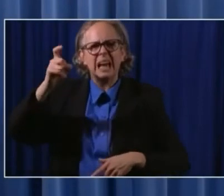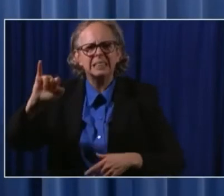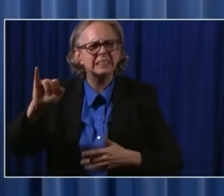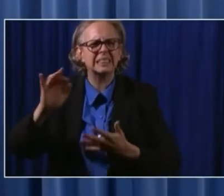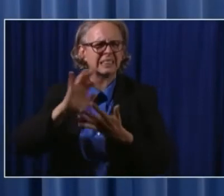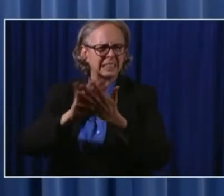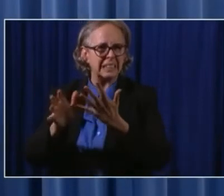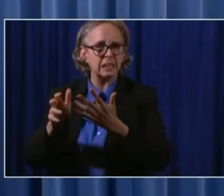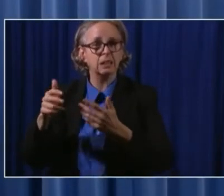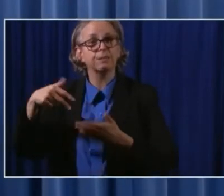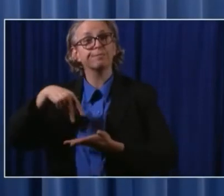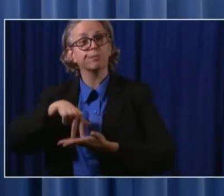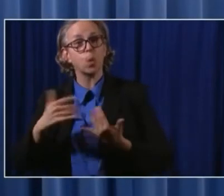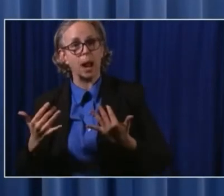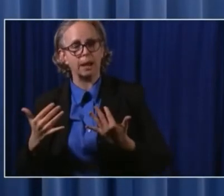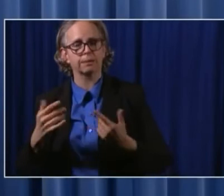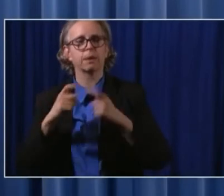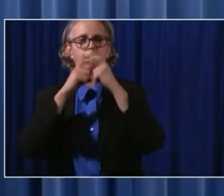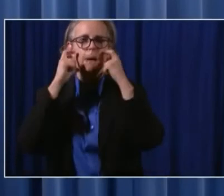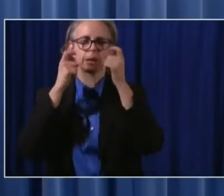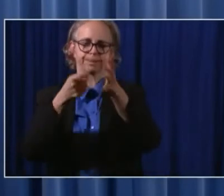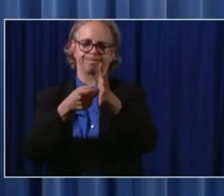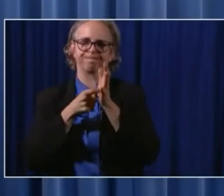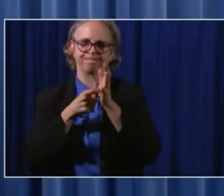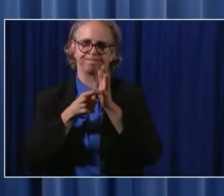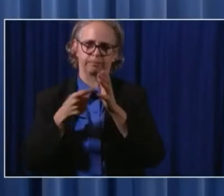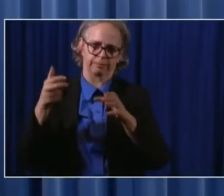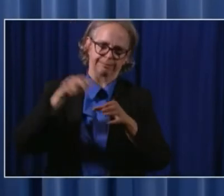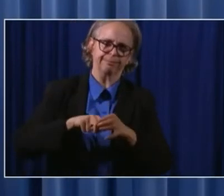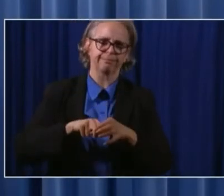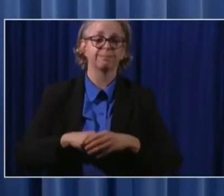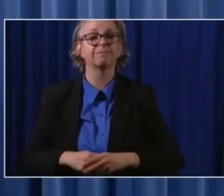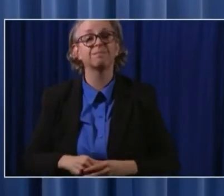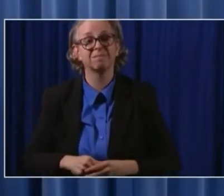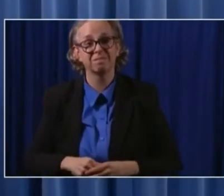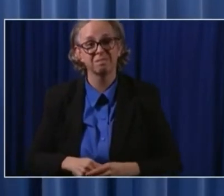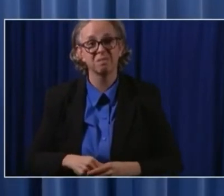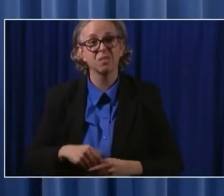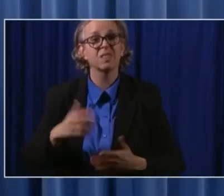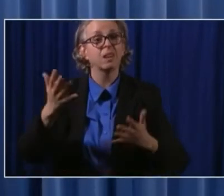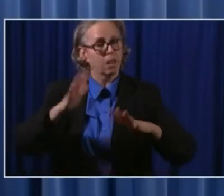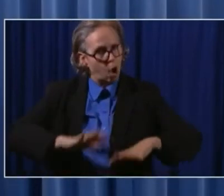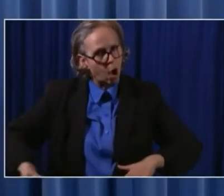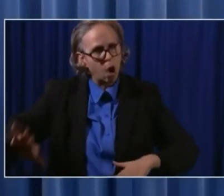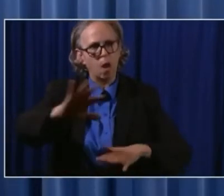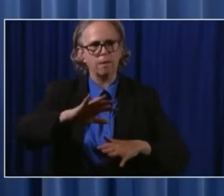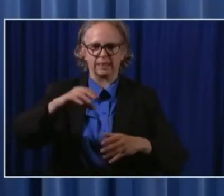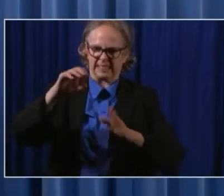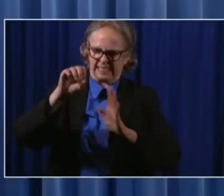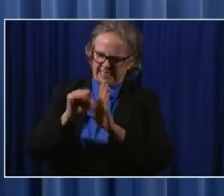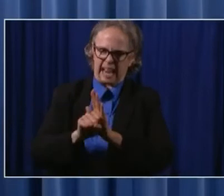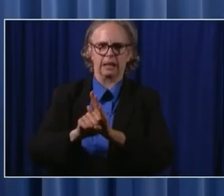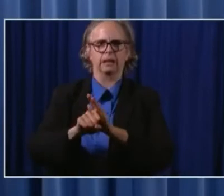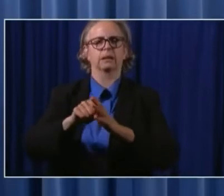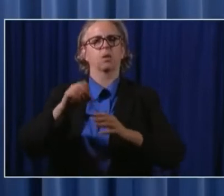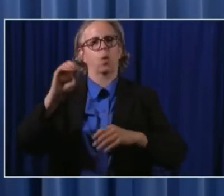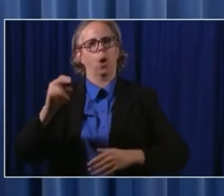for ride sharing. In all those cases, again, the order is the same as it's been in the past. We now are just extending it to more